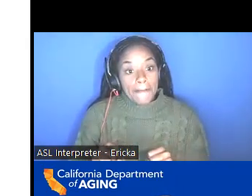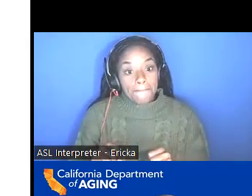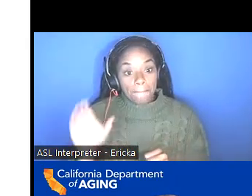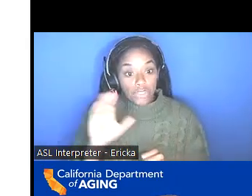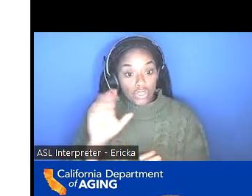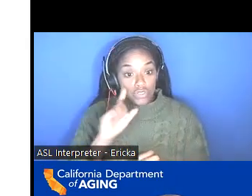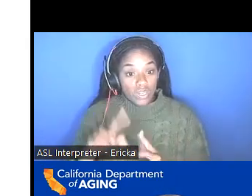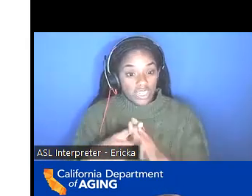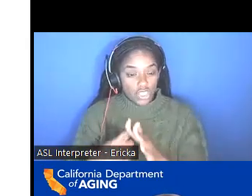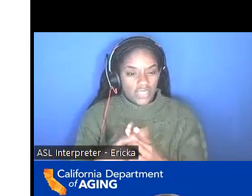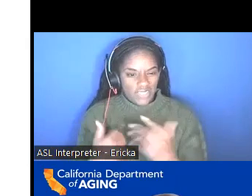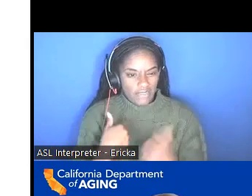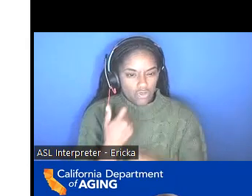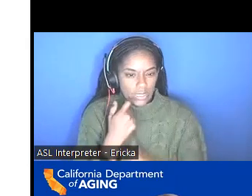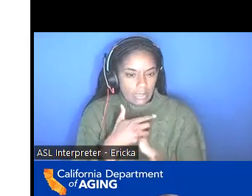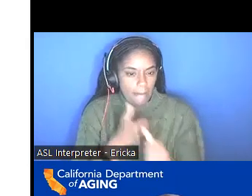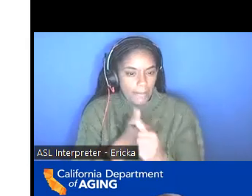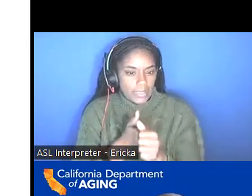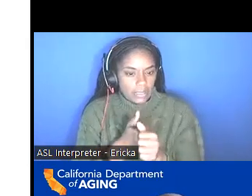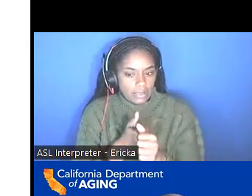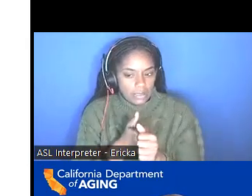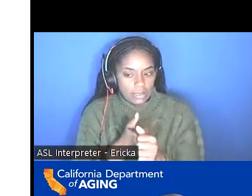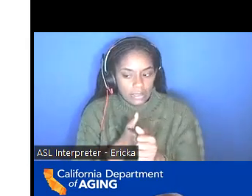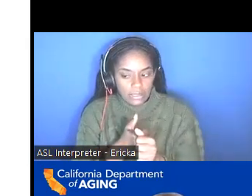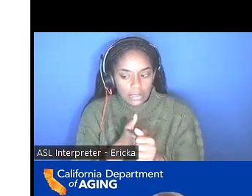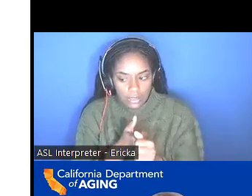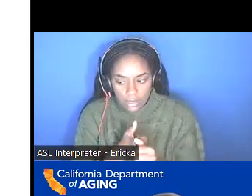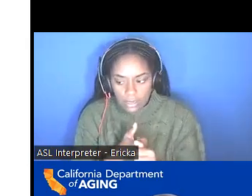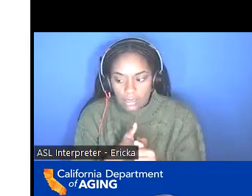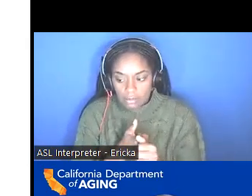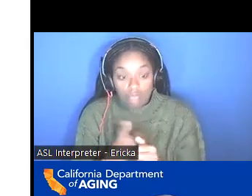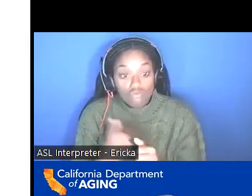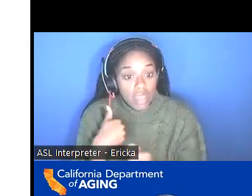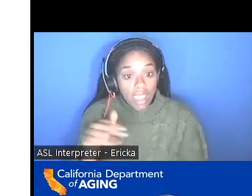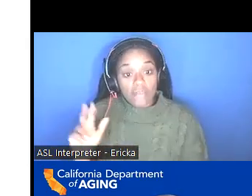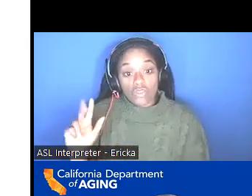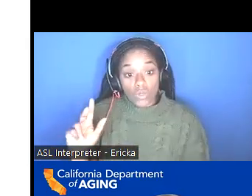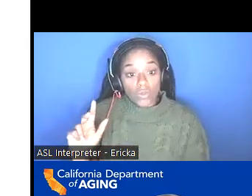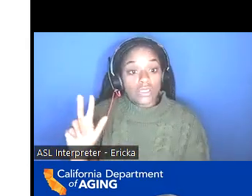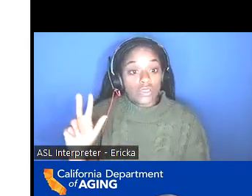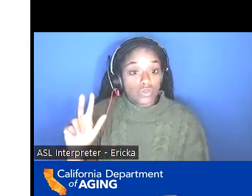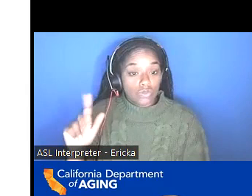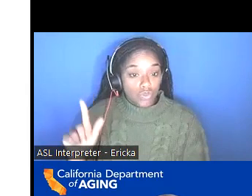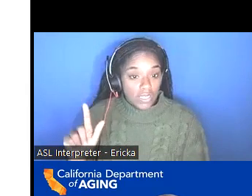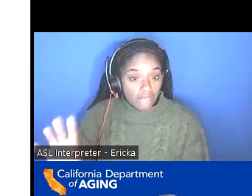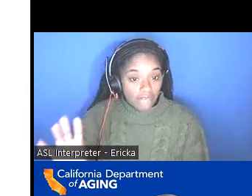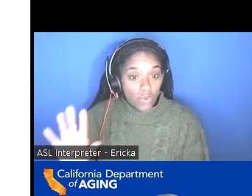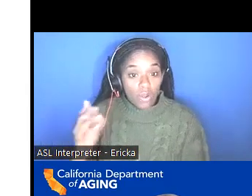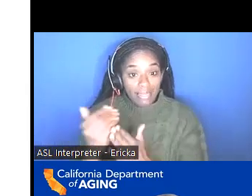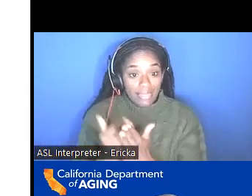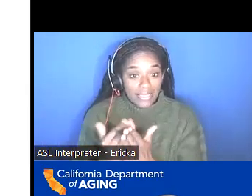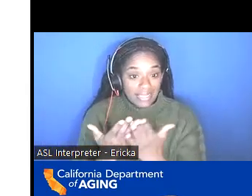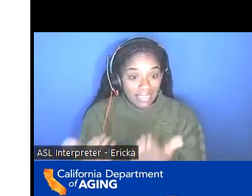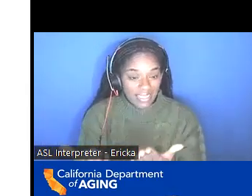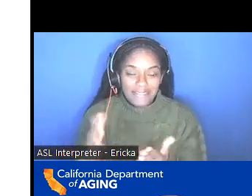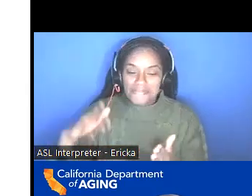initiatives that do have recent updates. We have the 23-24 initiatives listed in the tracker. Of course, there are no updates